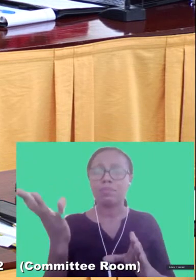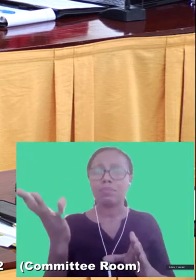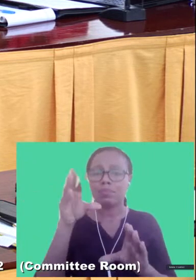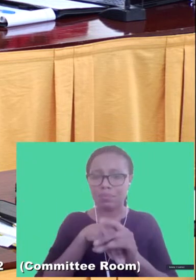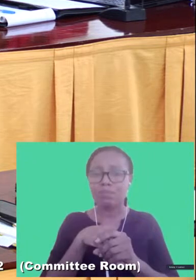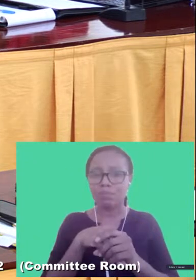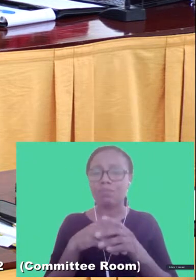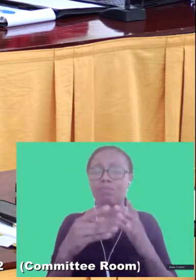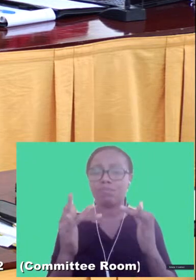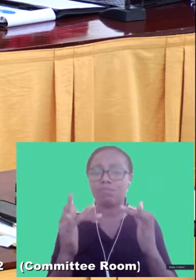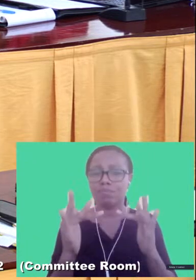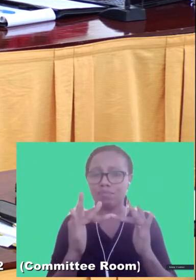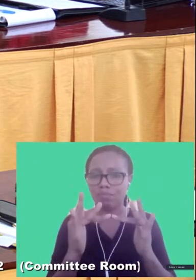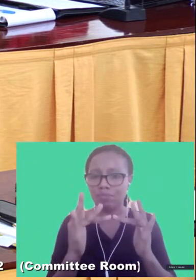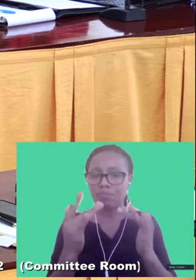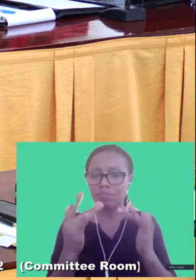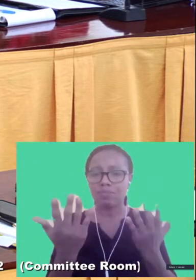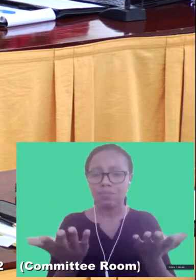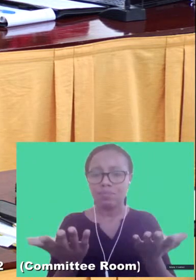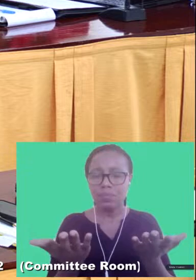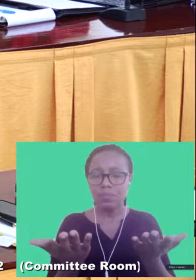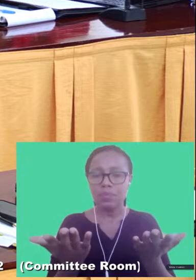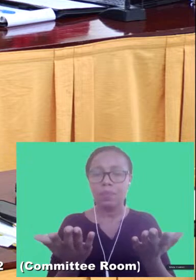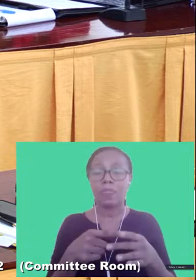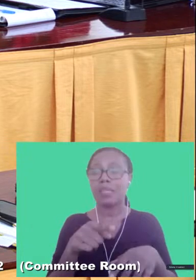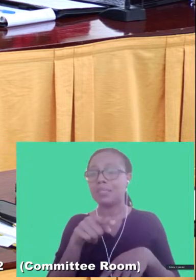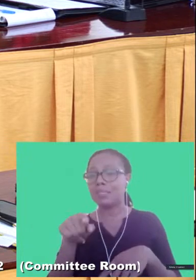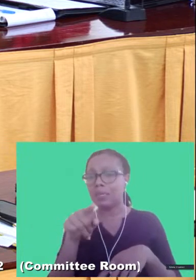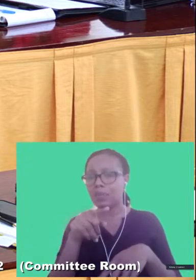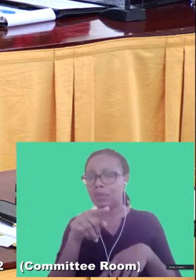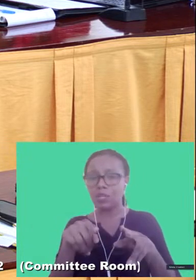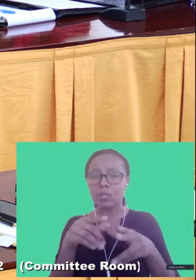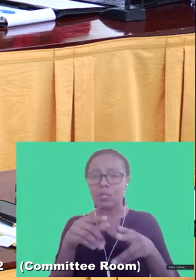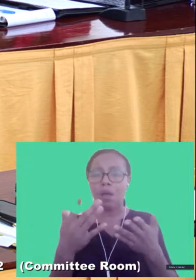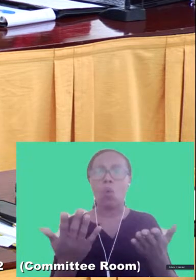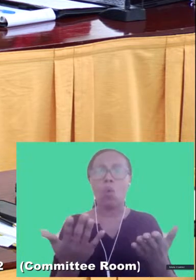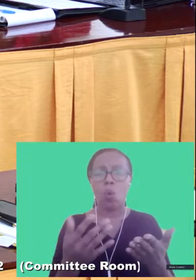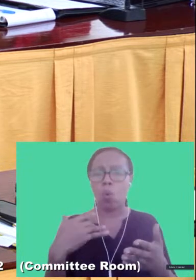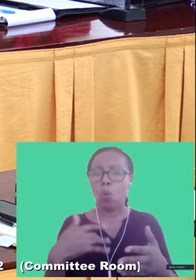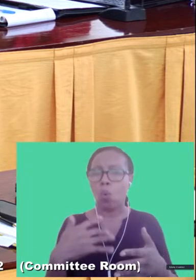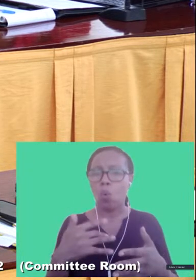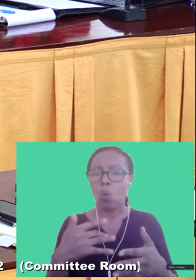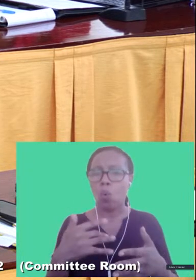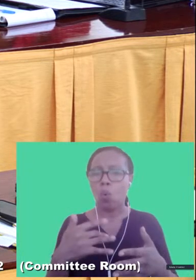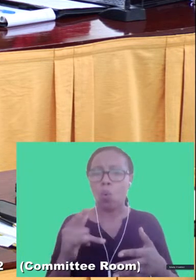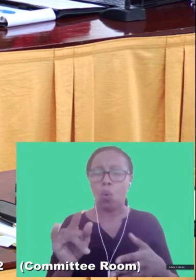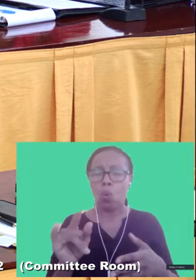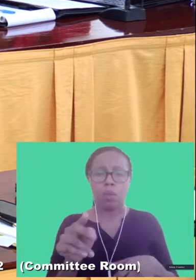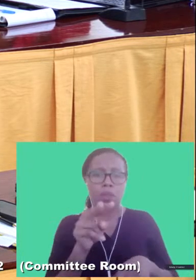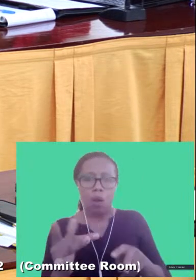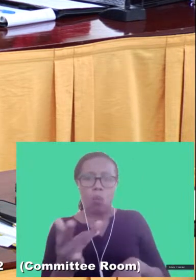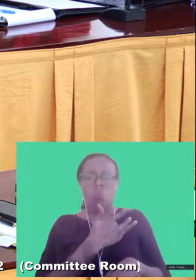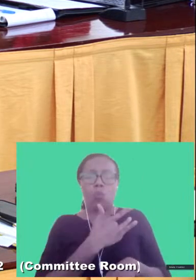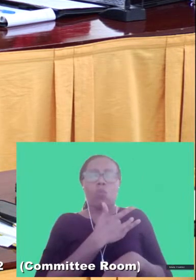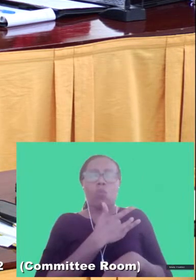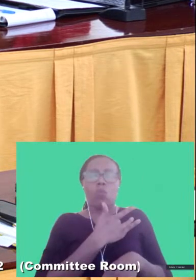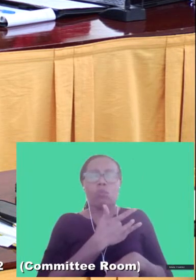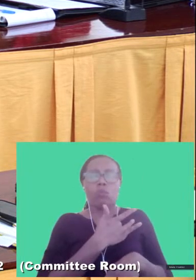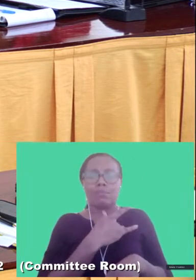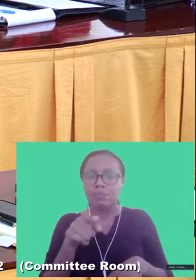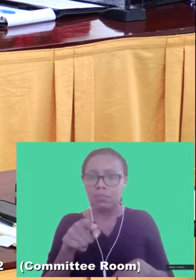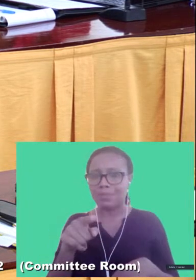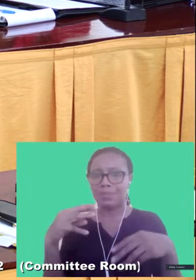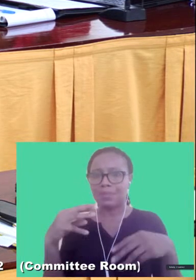ministry. But that is a situation that I am hoping that we will be able to correct in very short time.